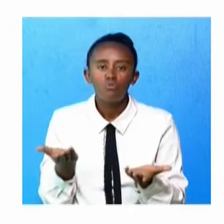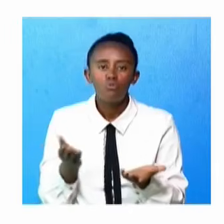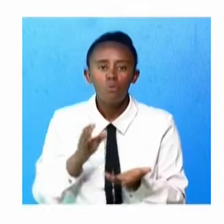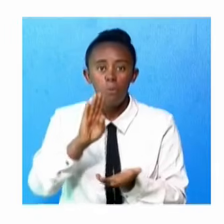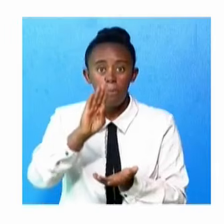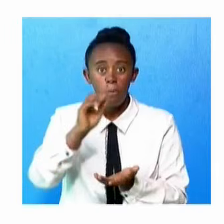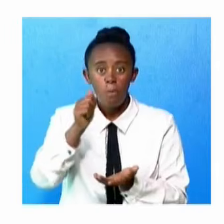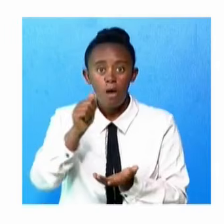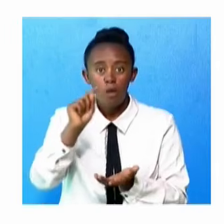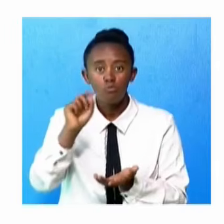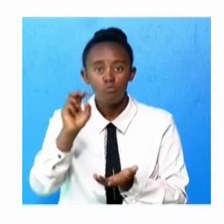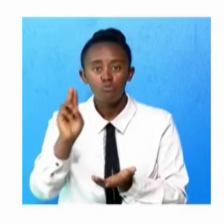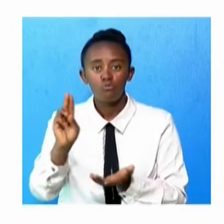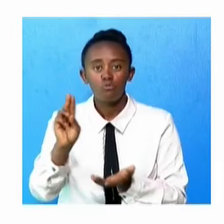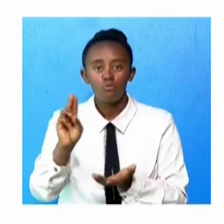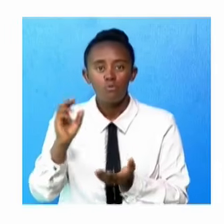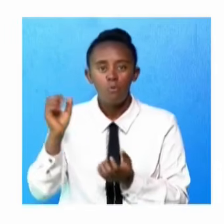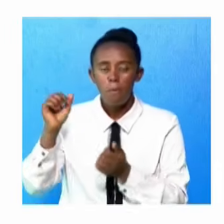Batu Mountain.